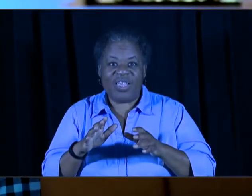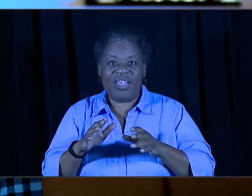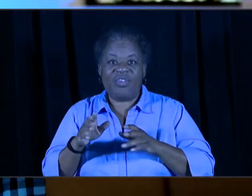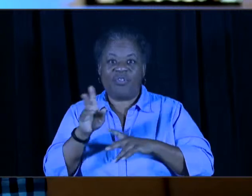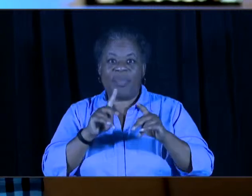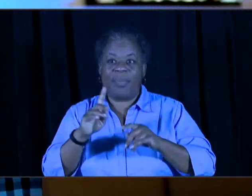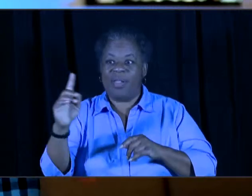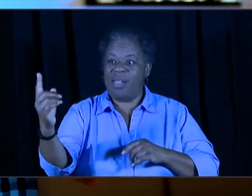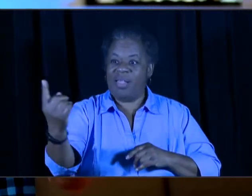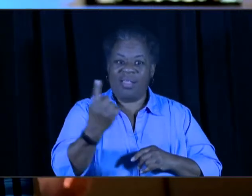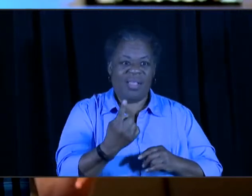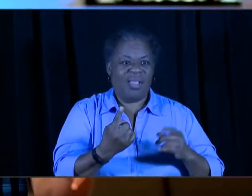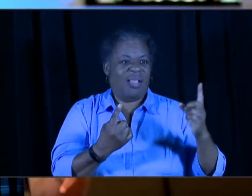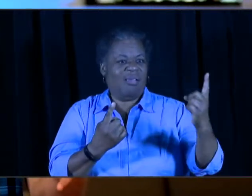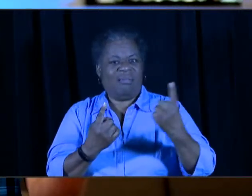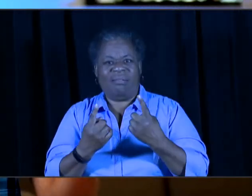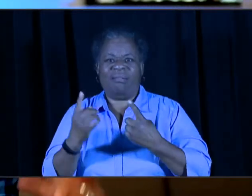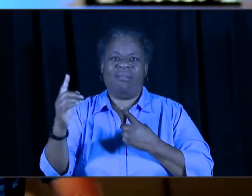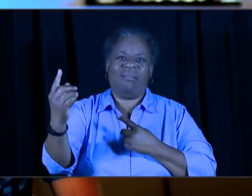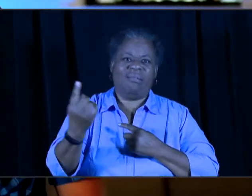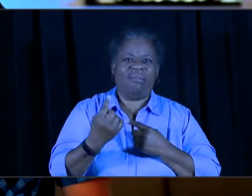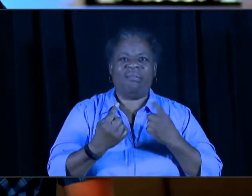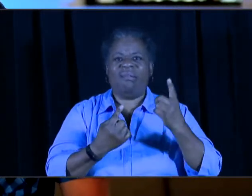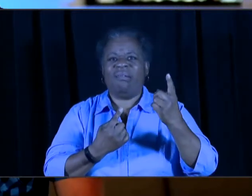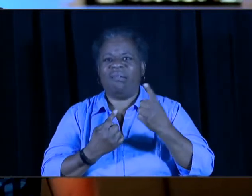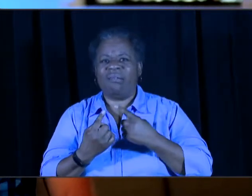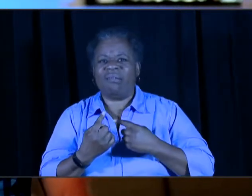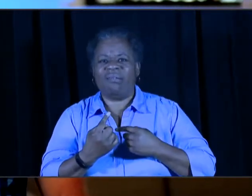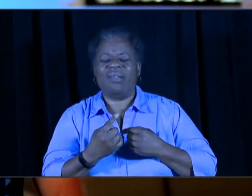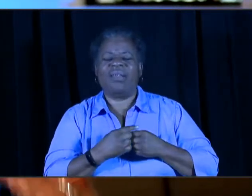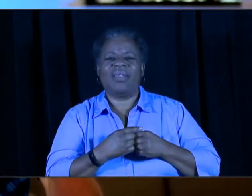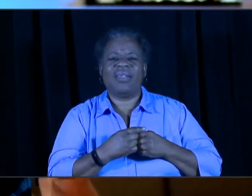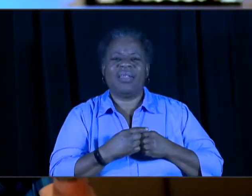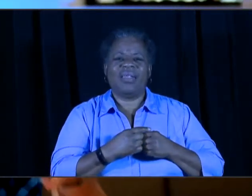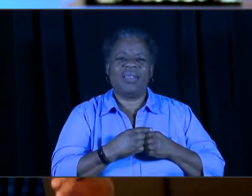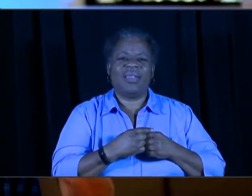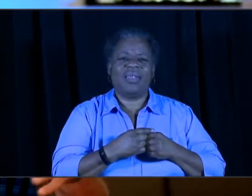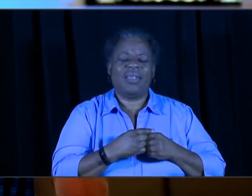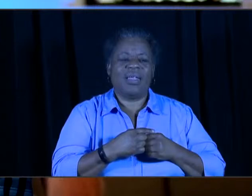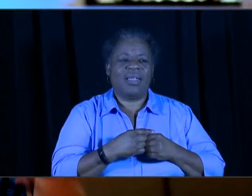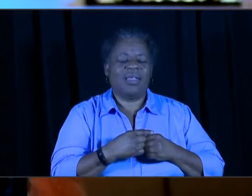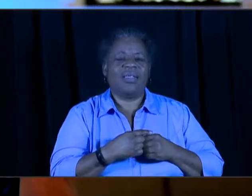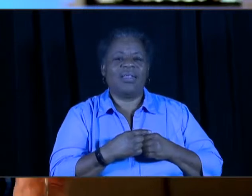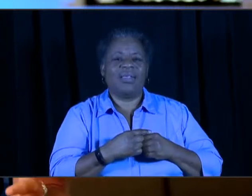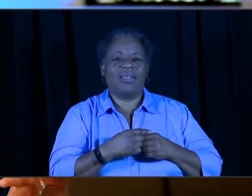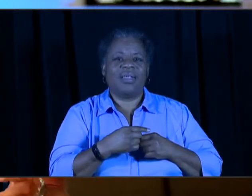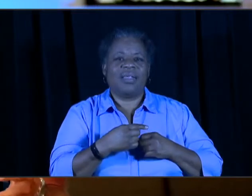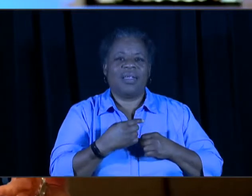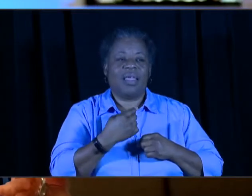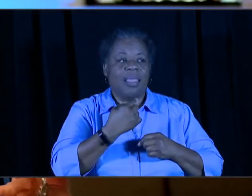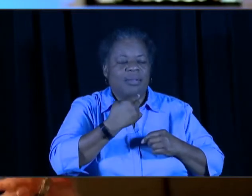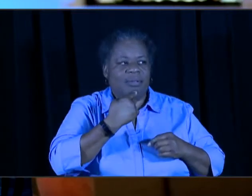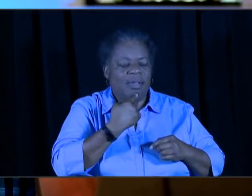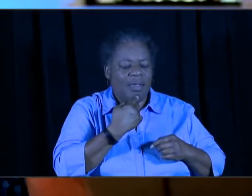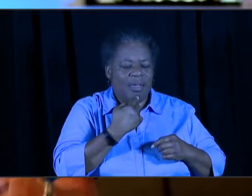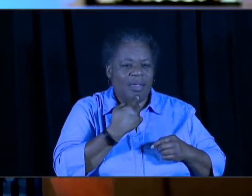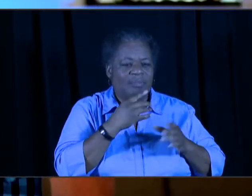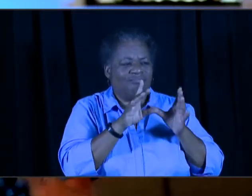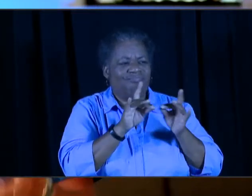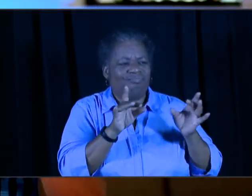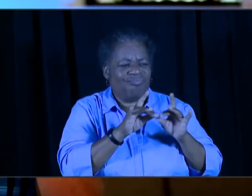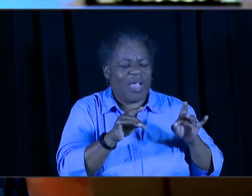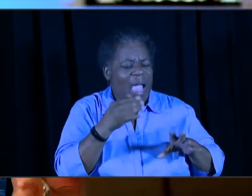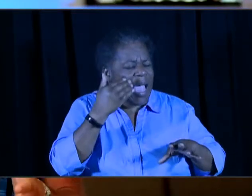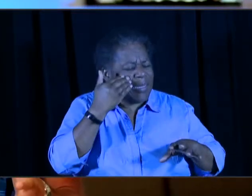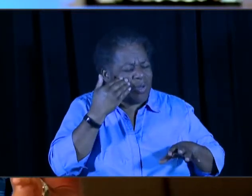remember lobbies? It's the place people meet after services. Whenever I preached on forgiveness, people would come to me and say, I know